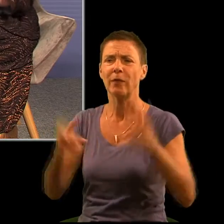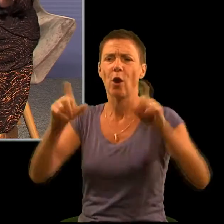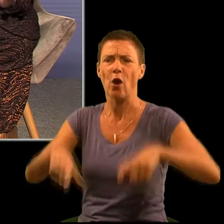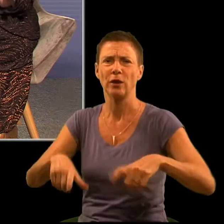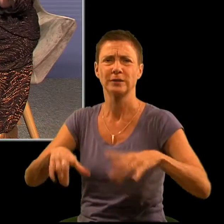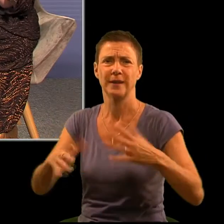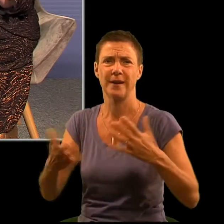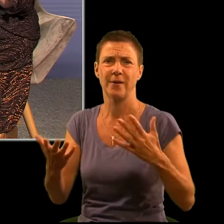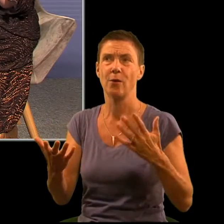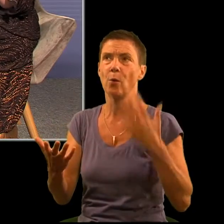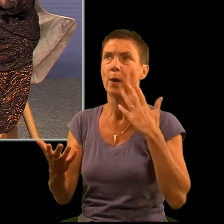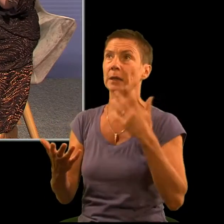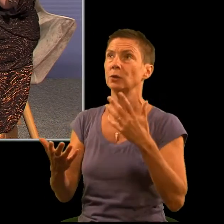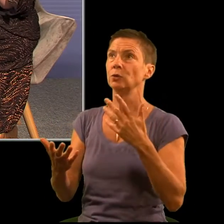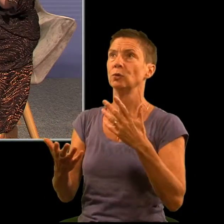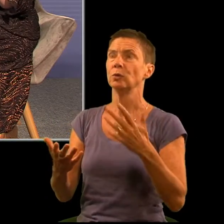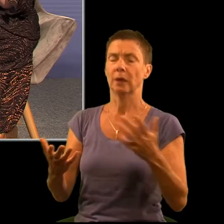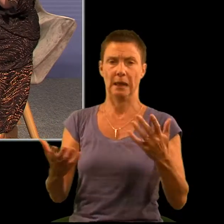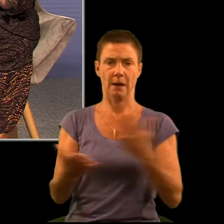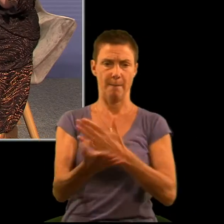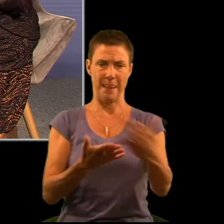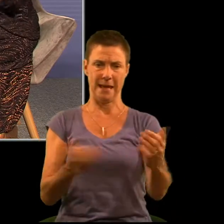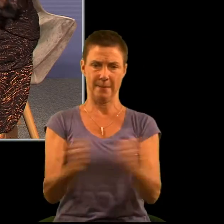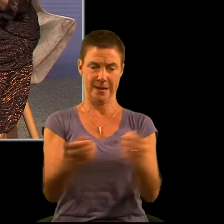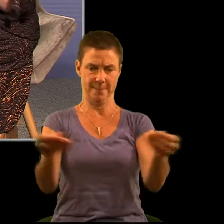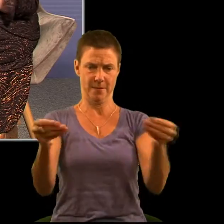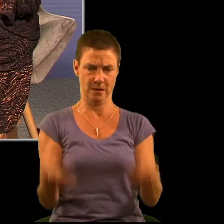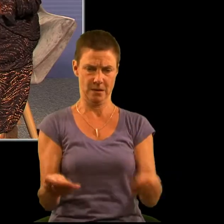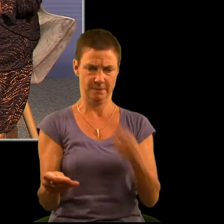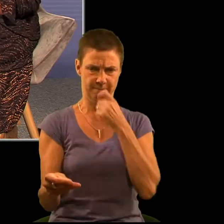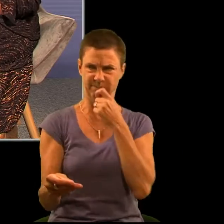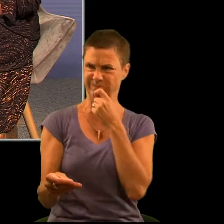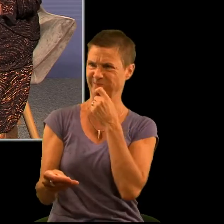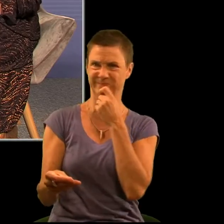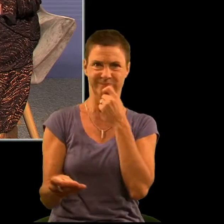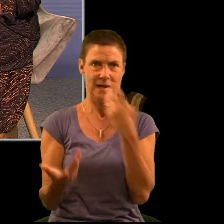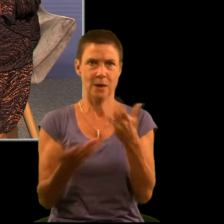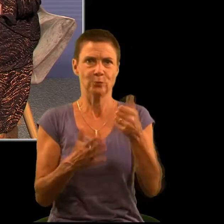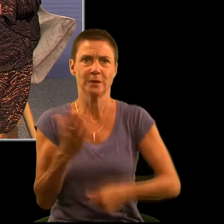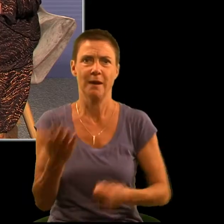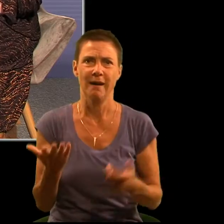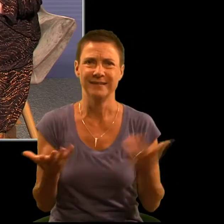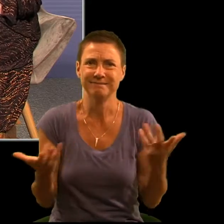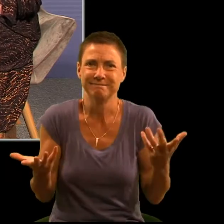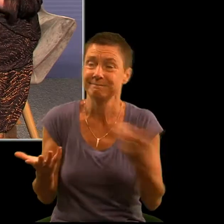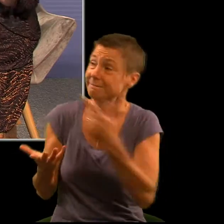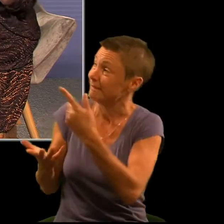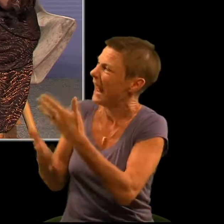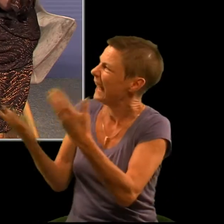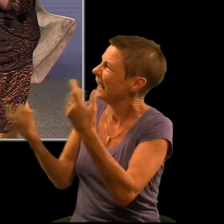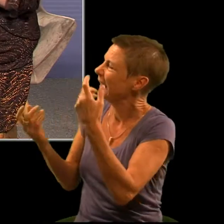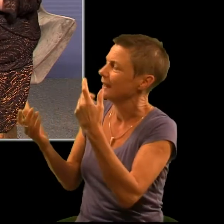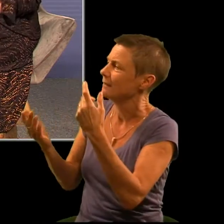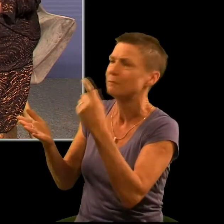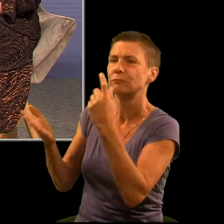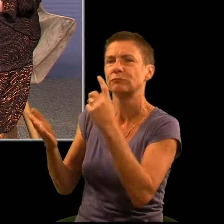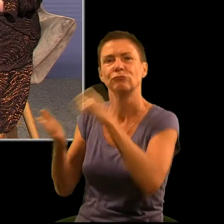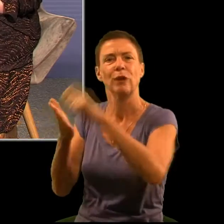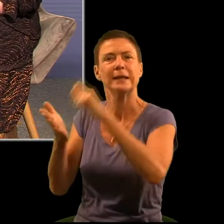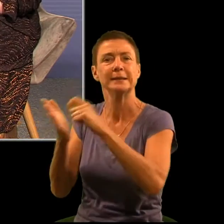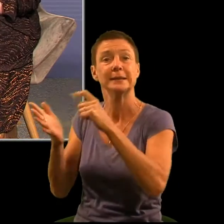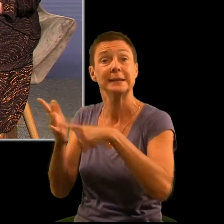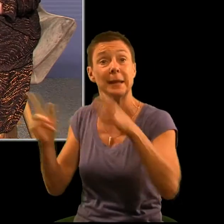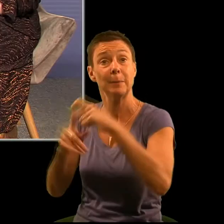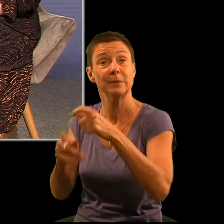sometimes starting with a blank sheet of paper can be quite difficult. So could you give us some reading tips? Cressida, I could ask you to some writing tips. Yes,